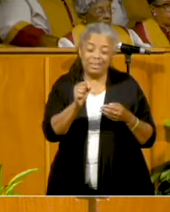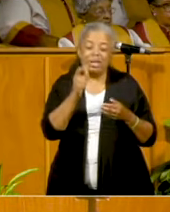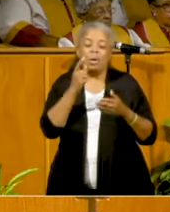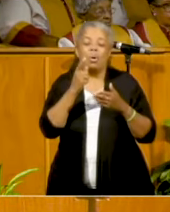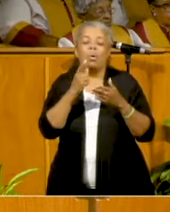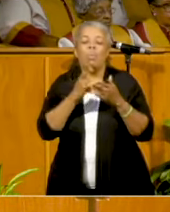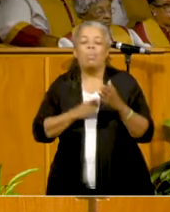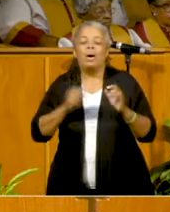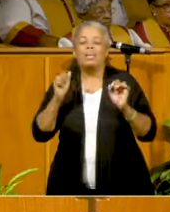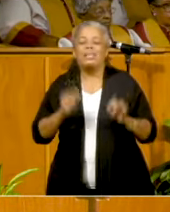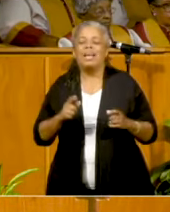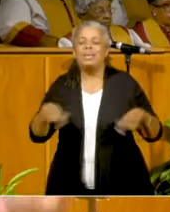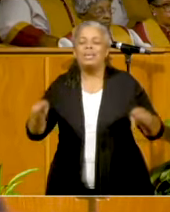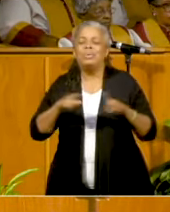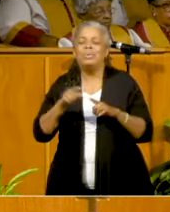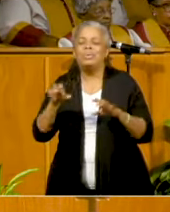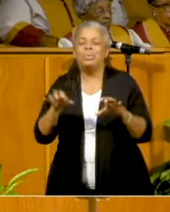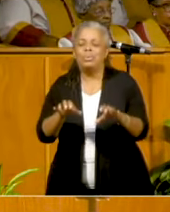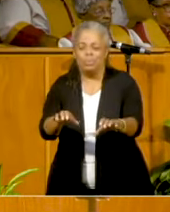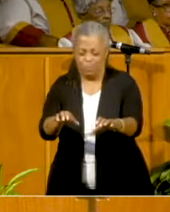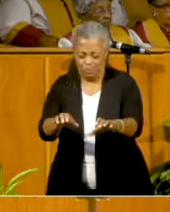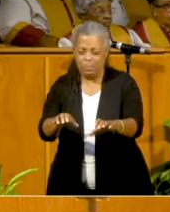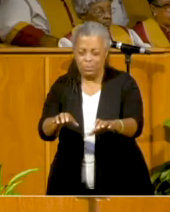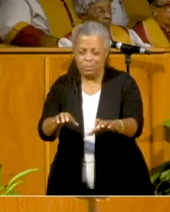in the world do you think you could ever have done